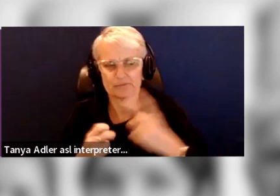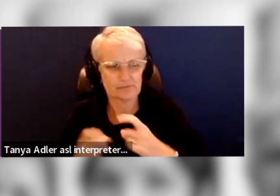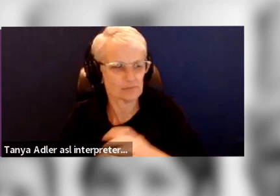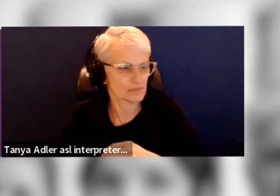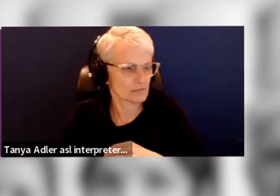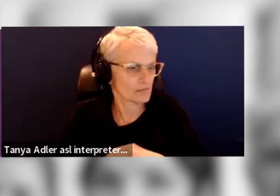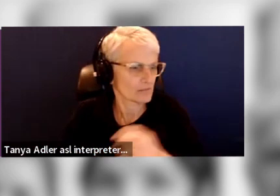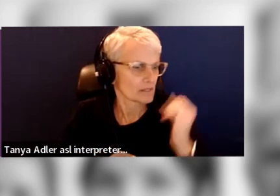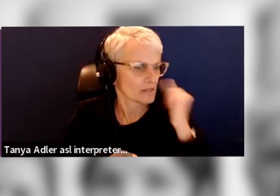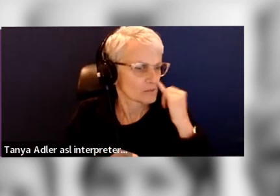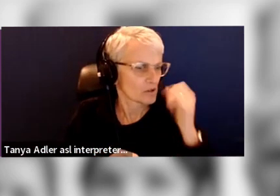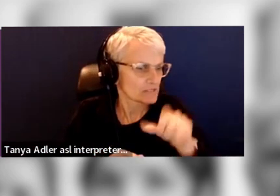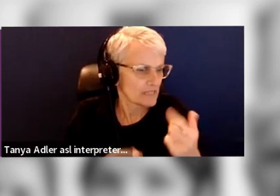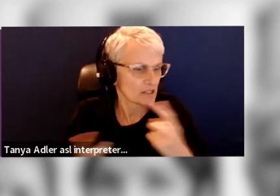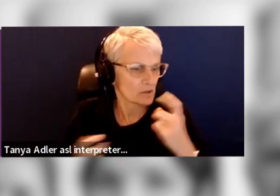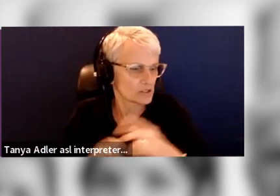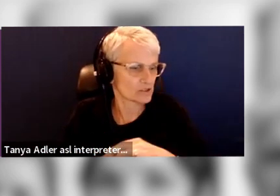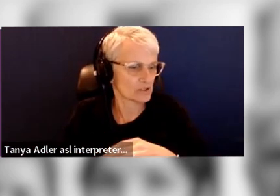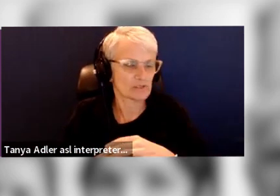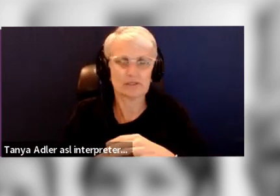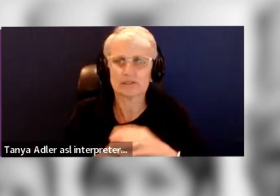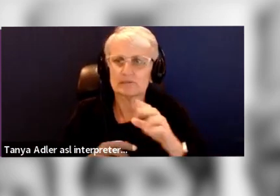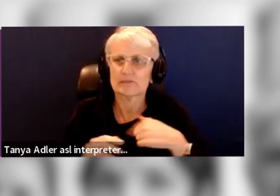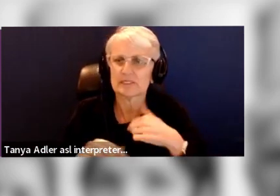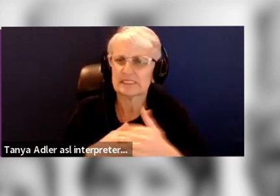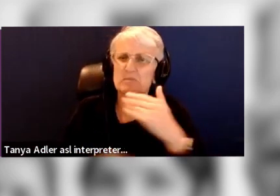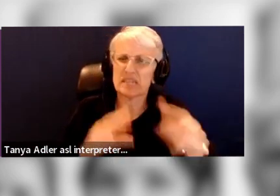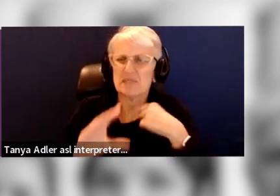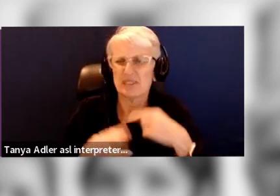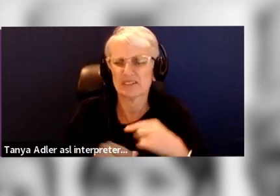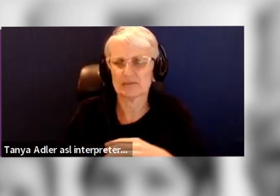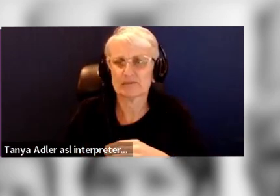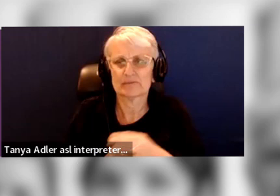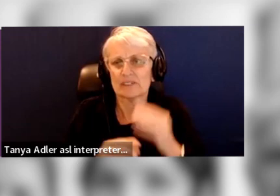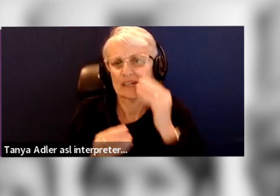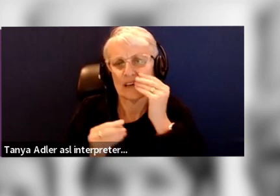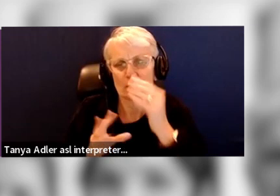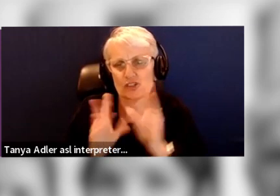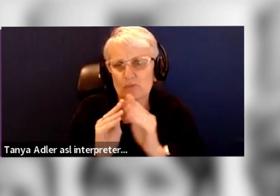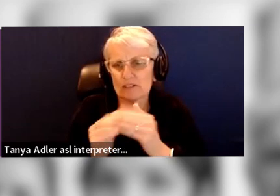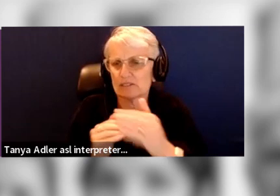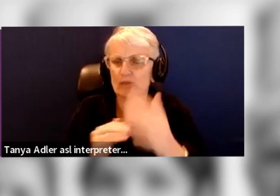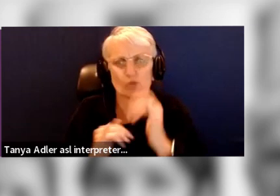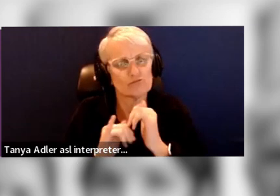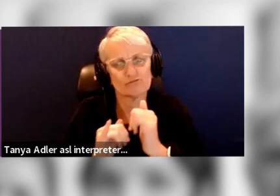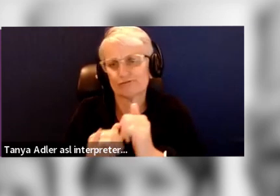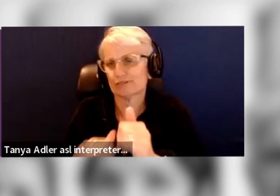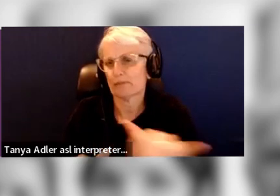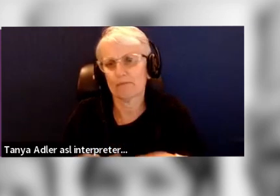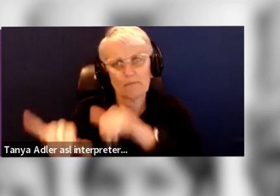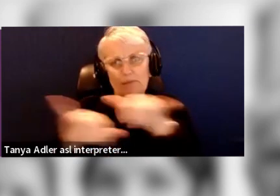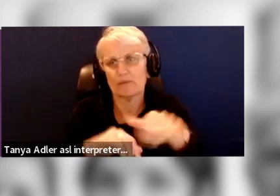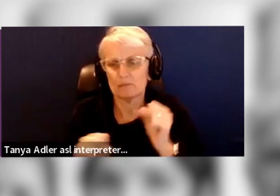If you have questions that come up after this call, send me an email. That's probably the best place because the info sessions that are to come after this will be the same format. There'll be lots of